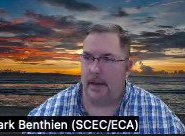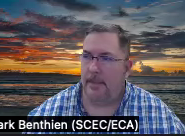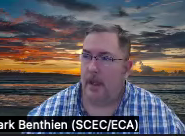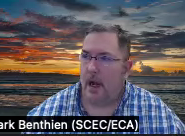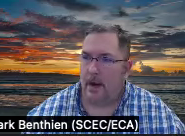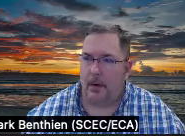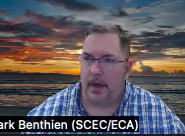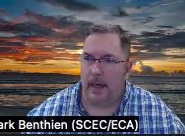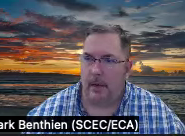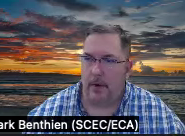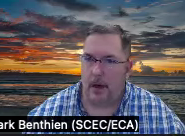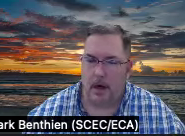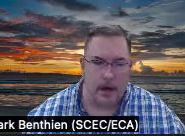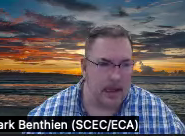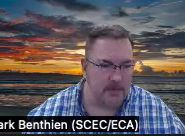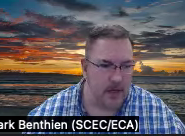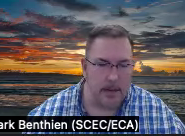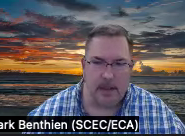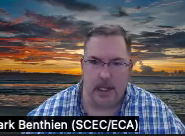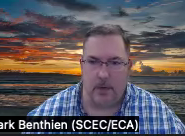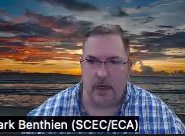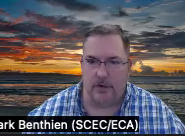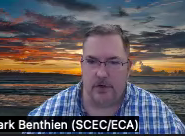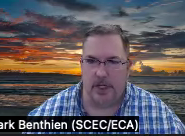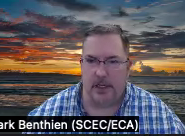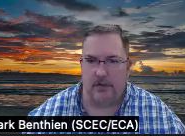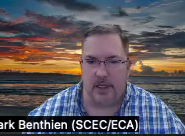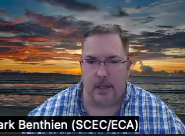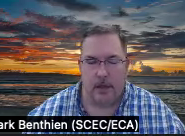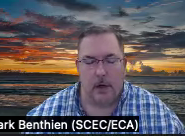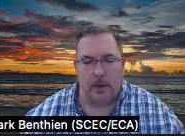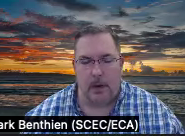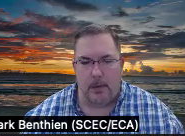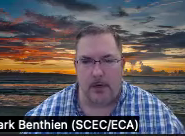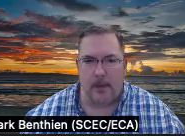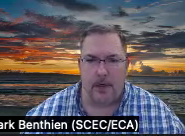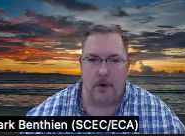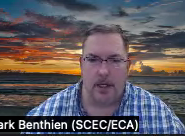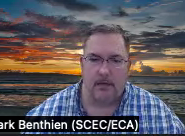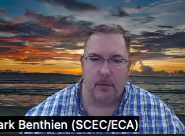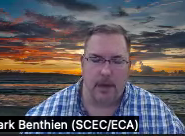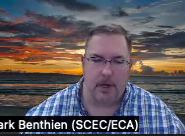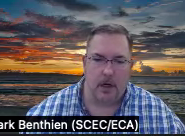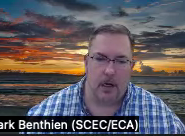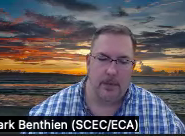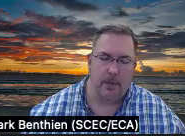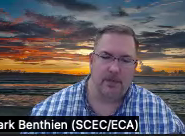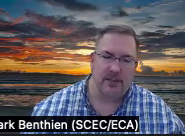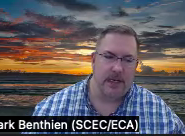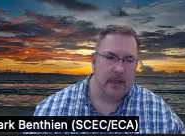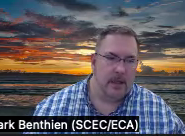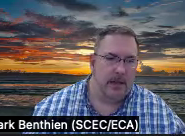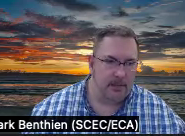Thank you, Yvette. All right, well, we are out of time, and thank you all for joining us. Again, we will be putting the recording of the webinar on